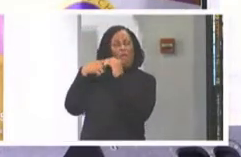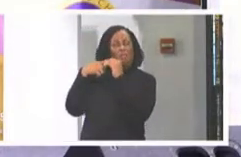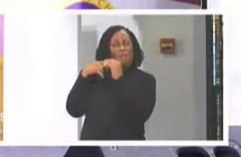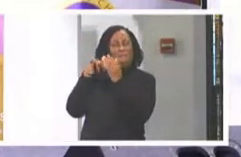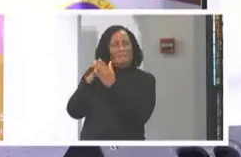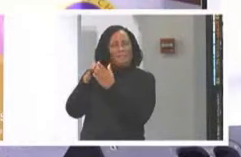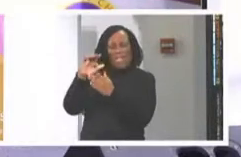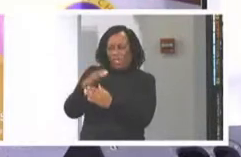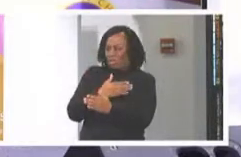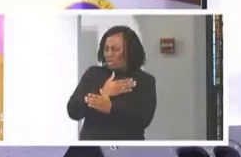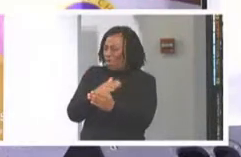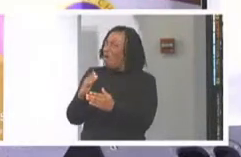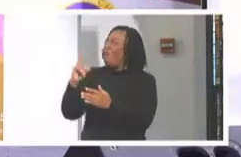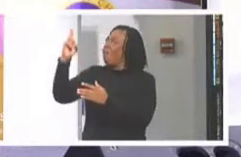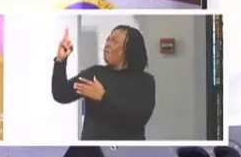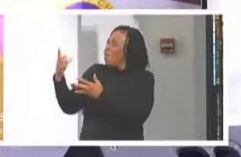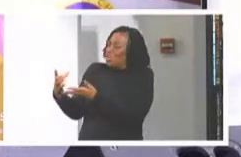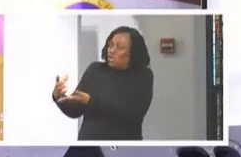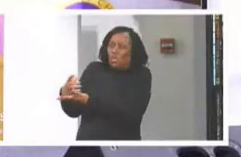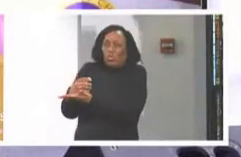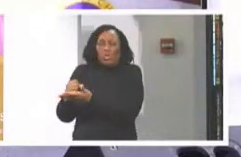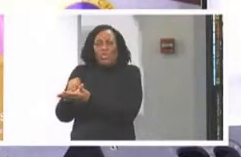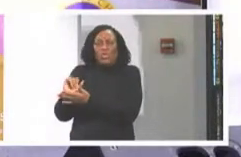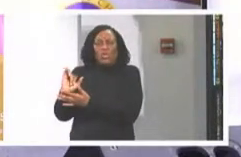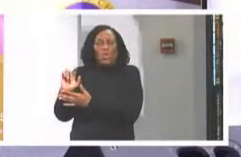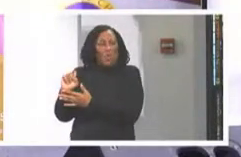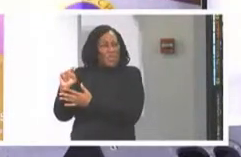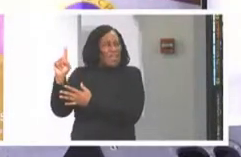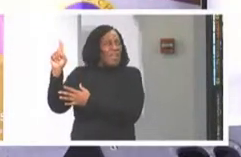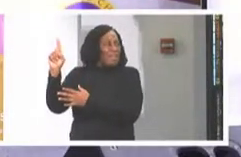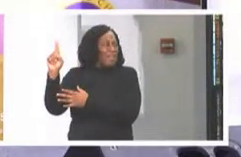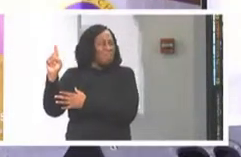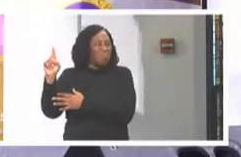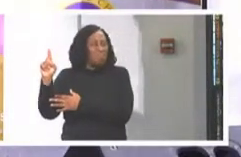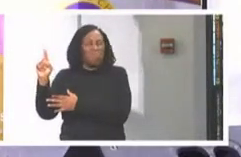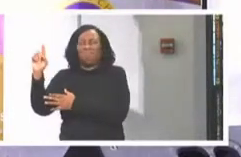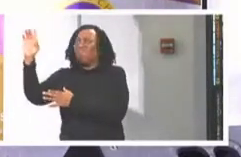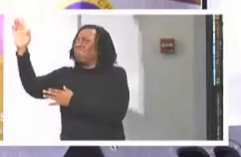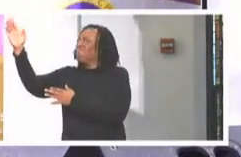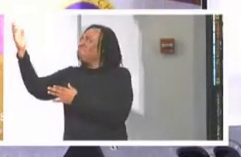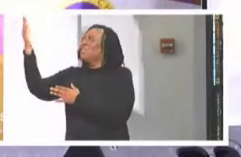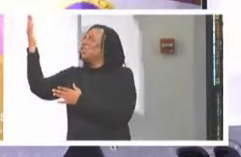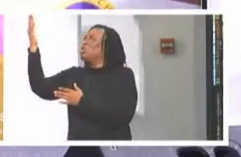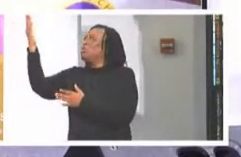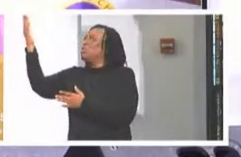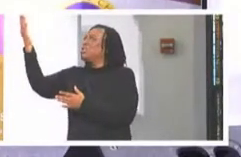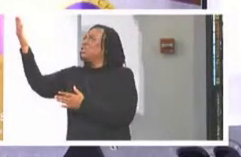As Talib begins to sing this. Come on, sing the song together one more time. Oh, you